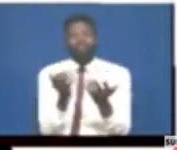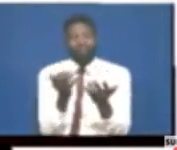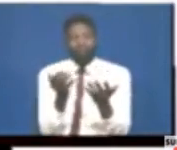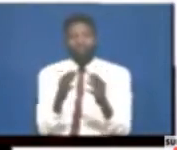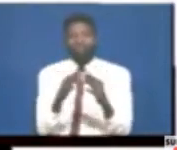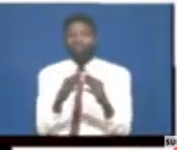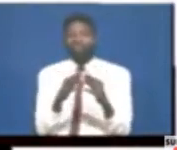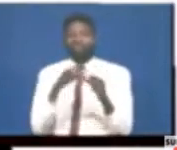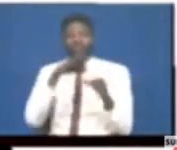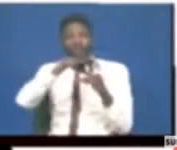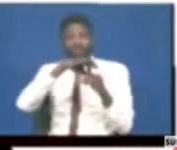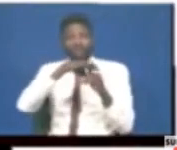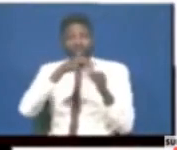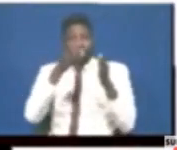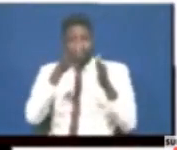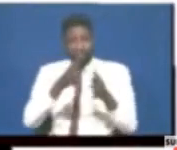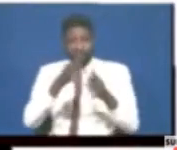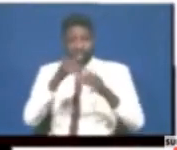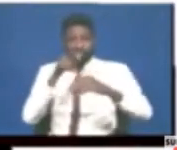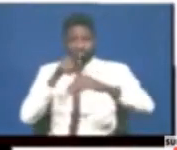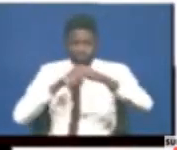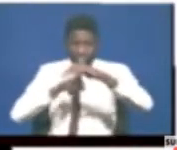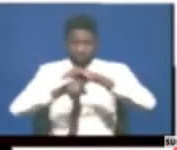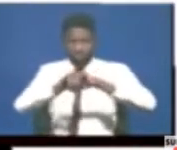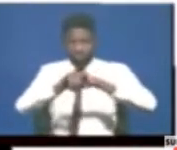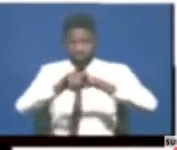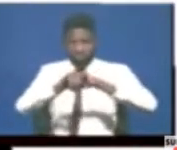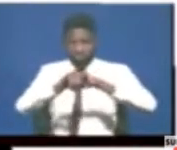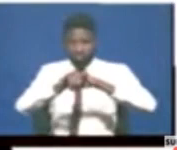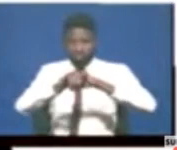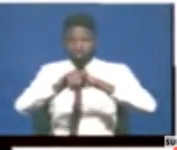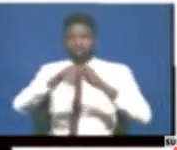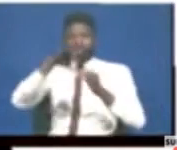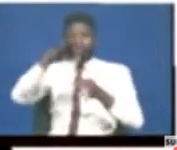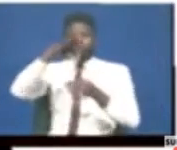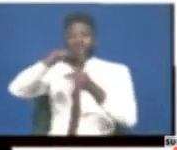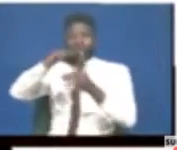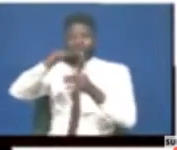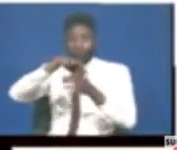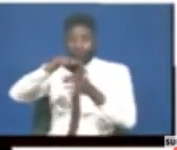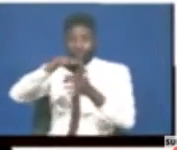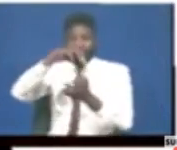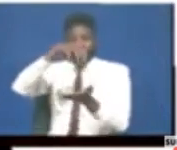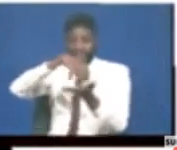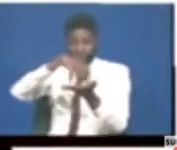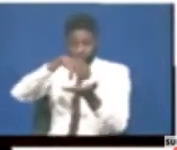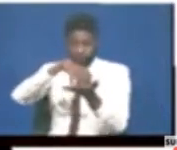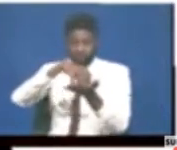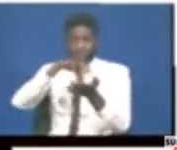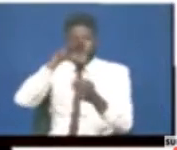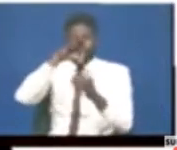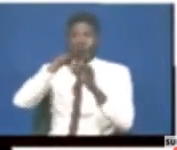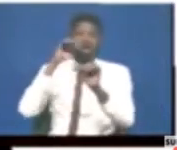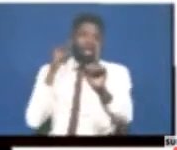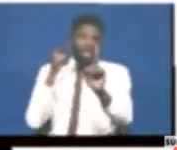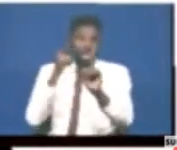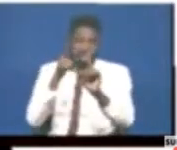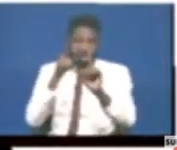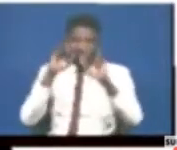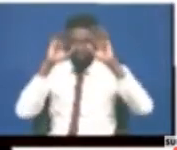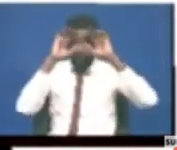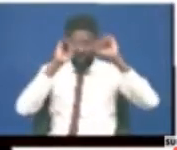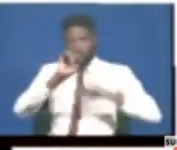voters walked into the polling station, voted for the president, and no other